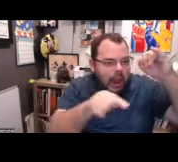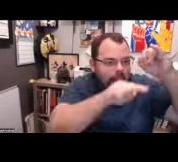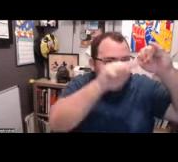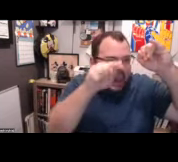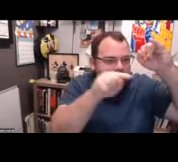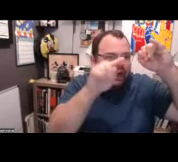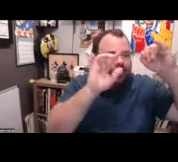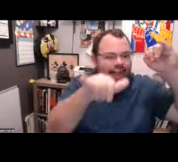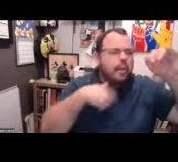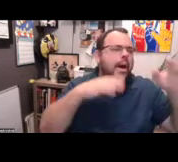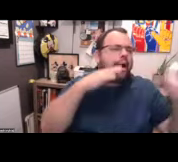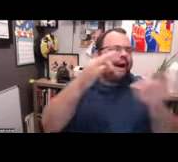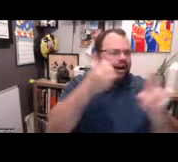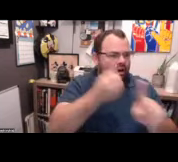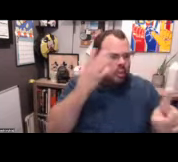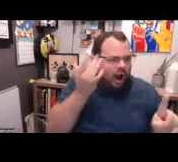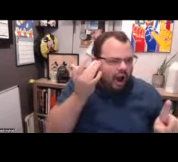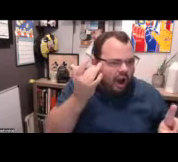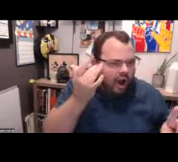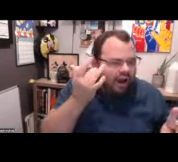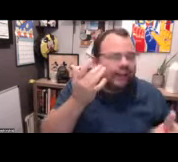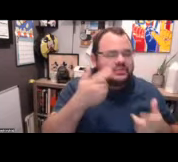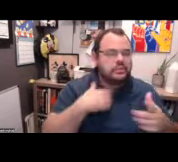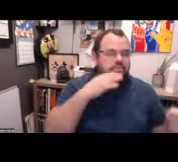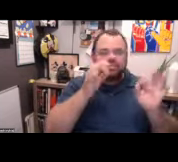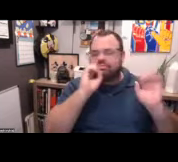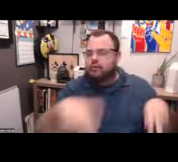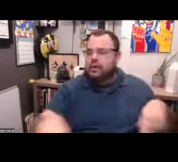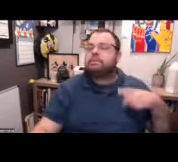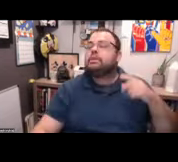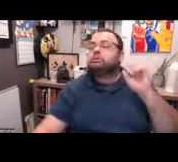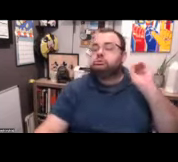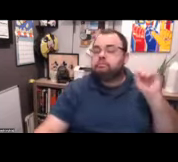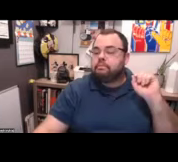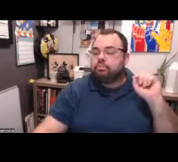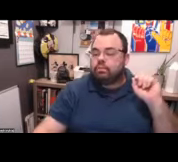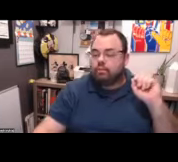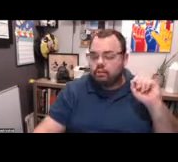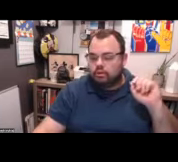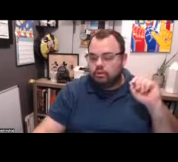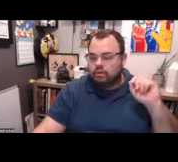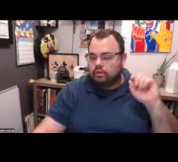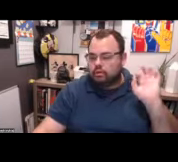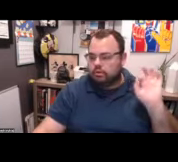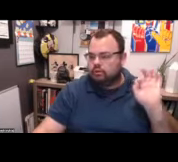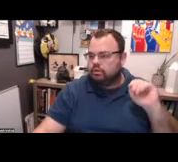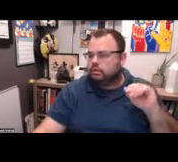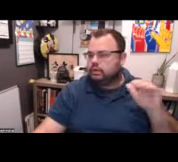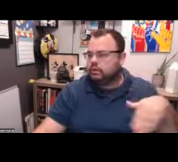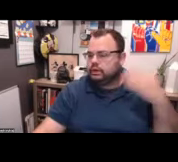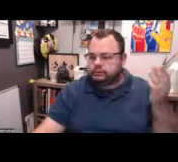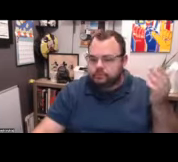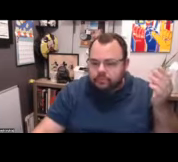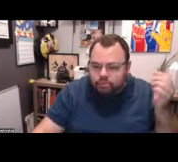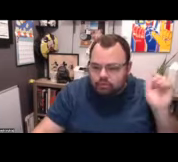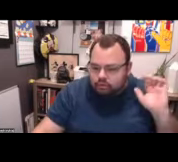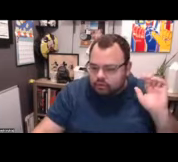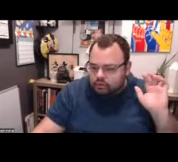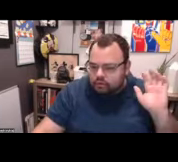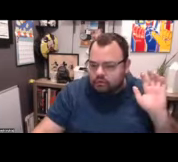That's the wire that goes inside my cochlea. And so I'll explain more about that later.